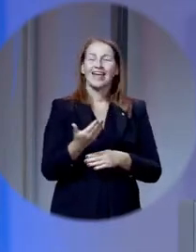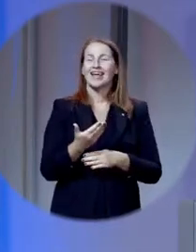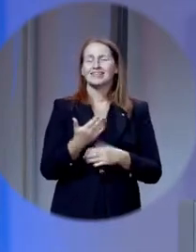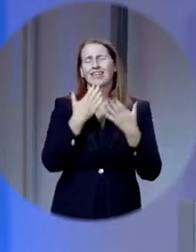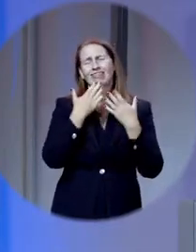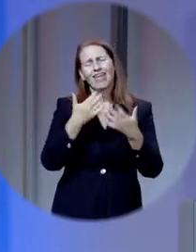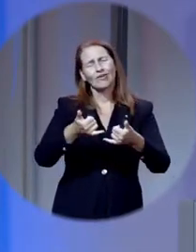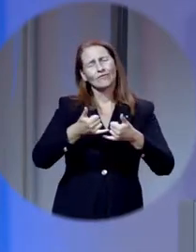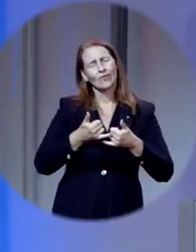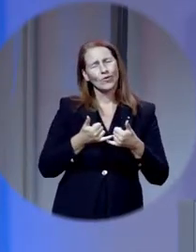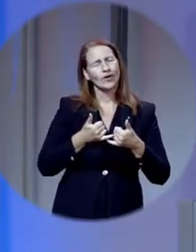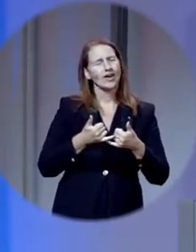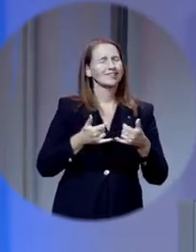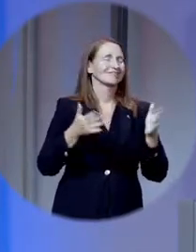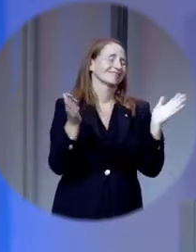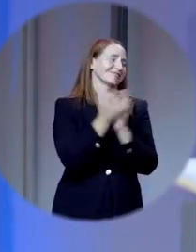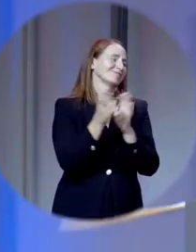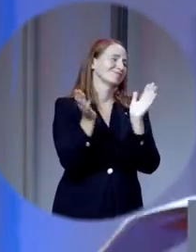honour.